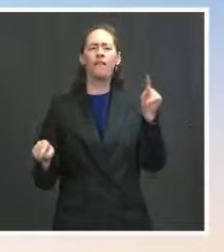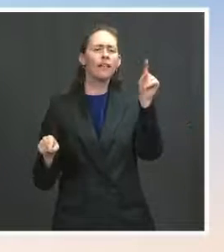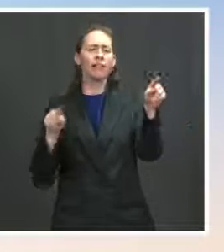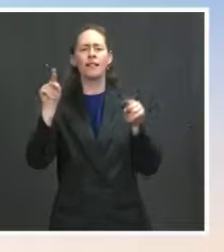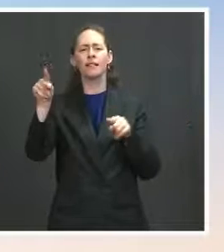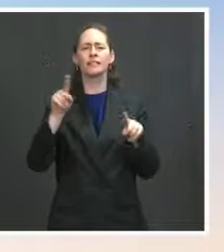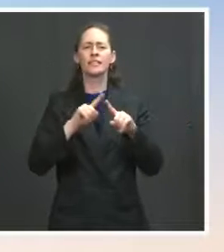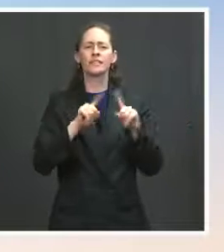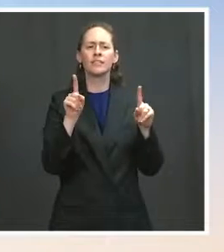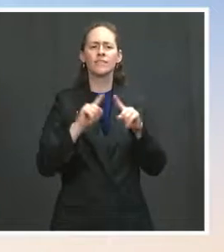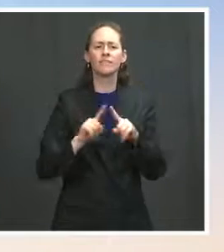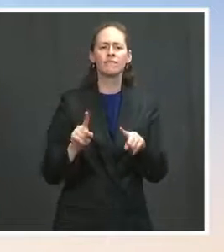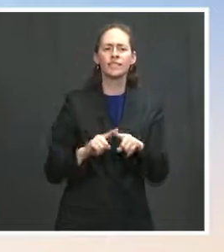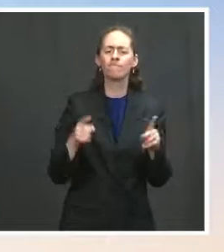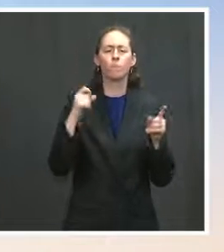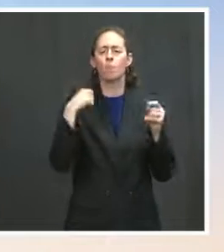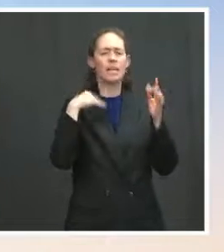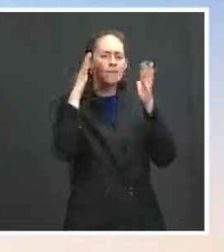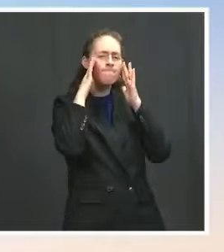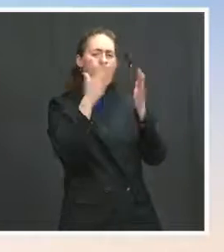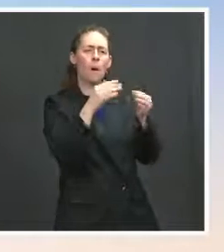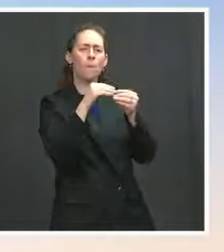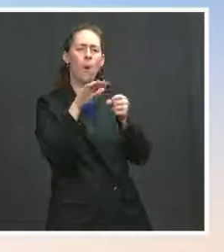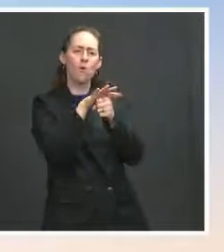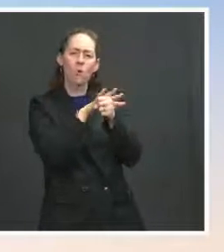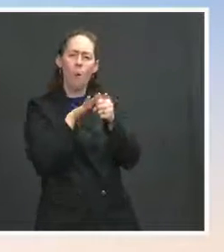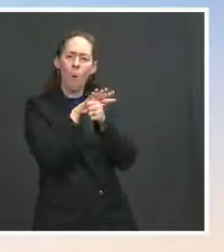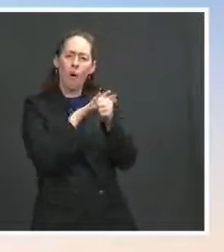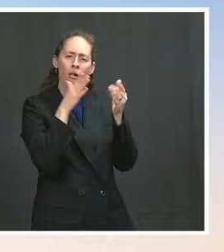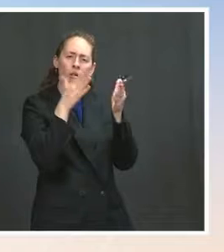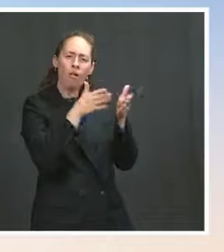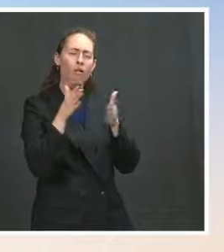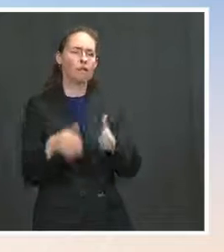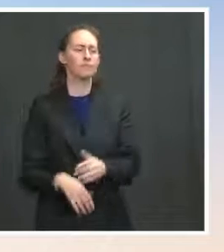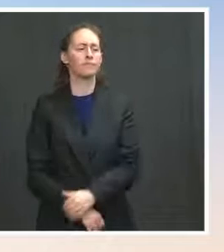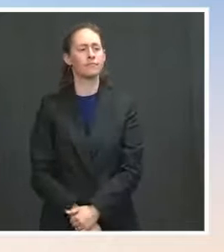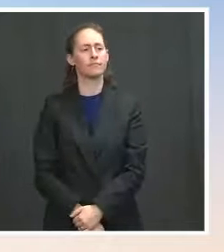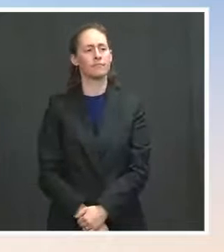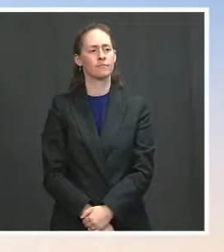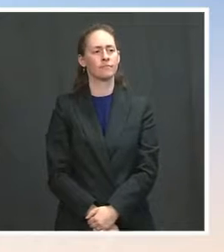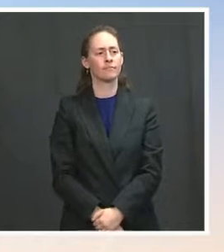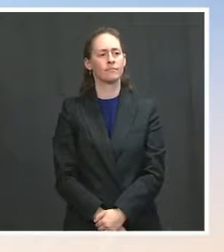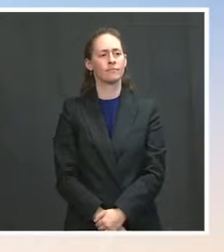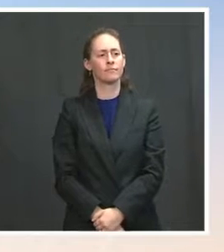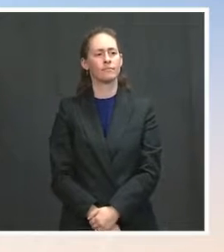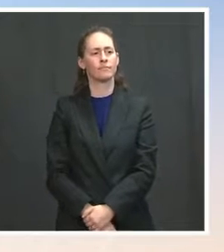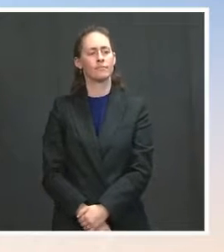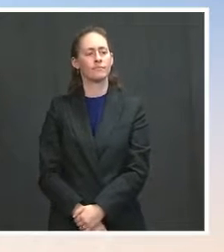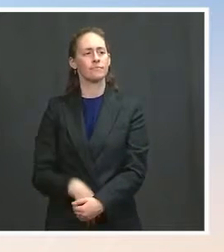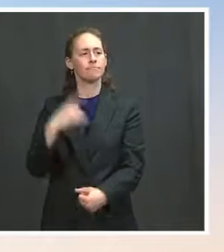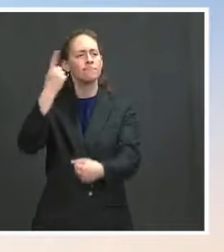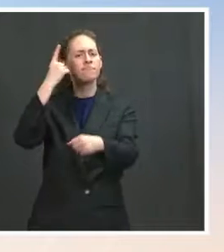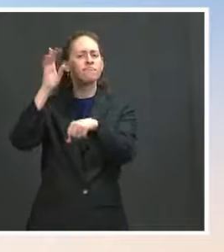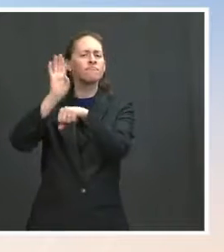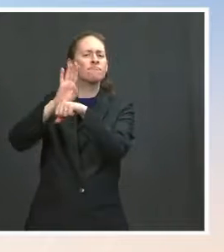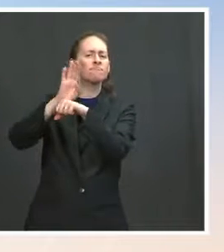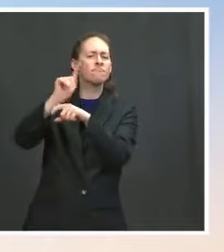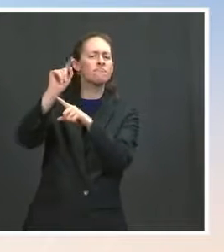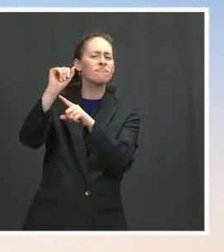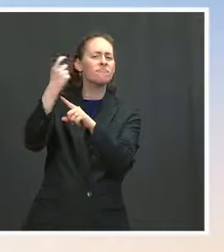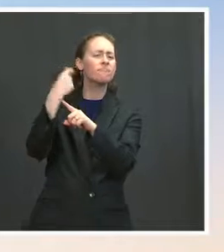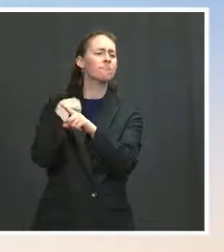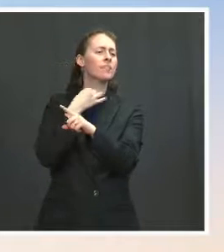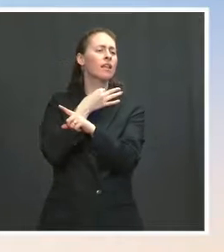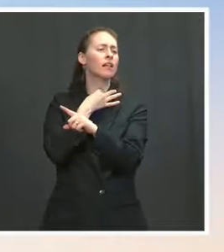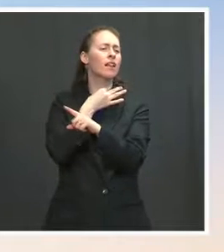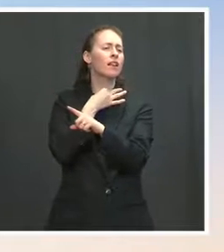about what is safe. Go ahead, Nancy. Just in terms of, back to the corporate tax rate for a second. Yeah. If it's something that the president is willing